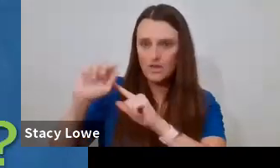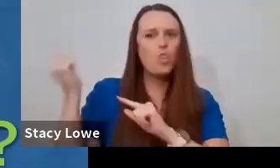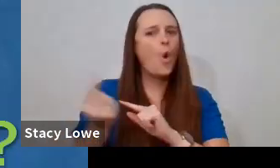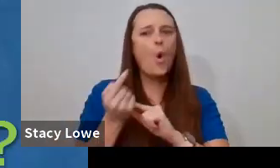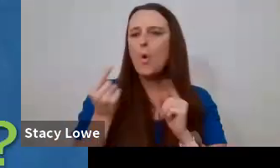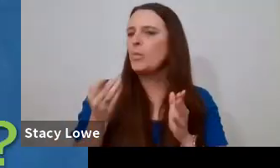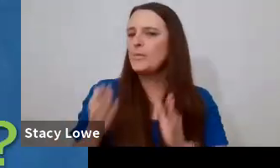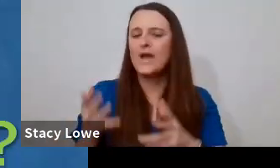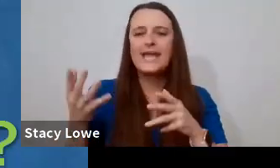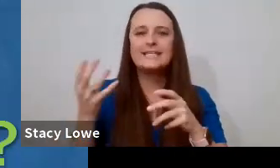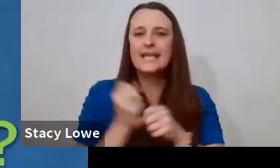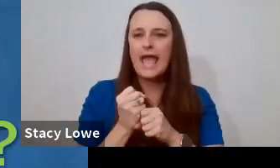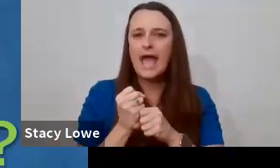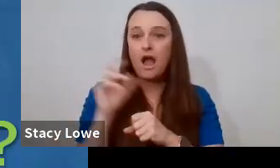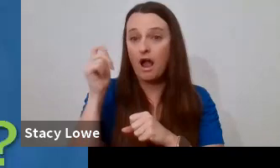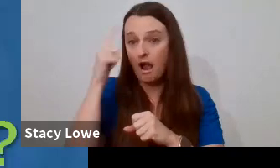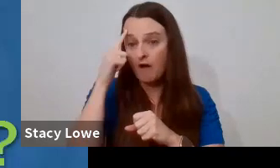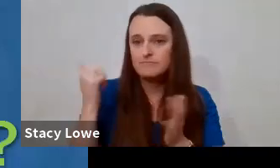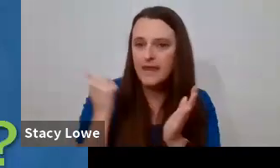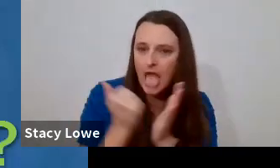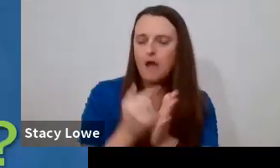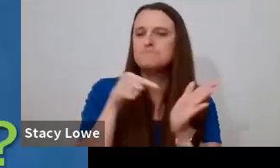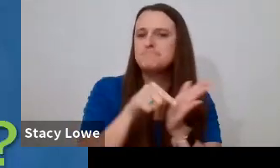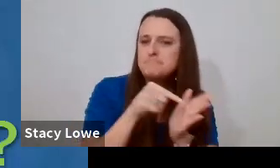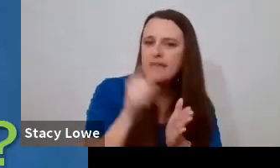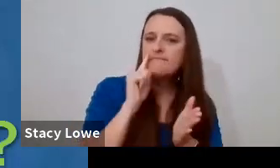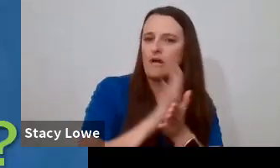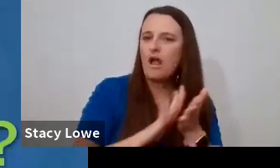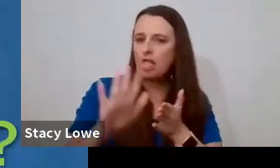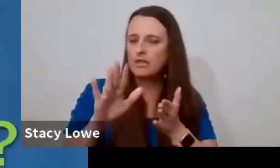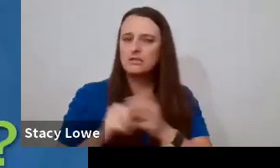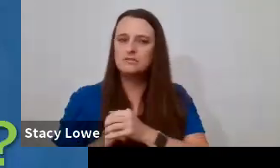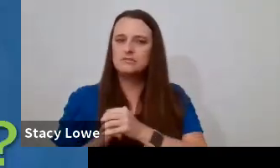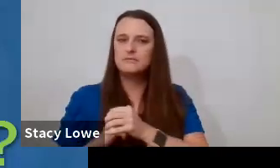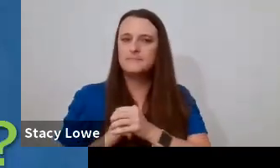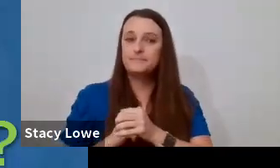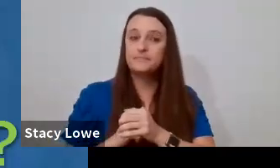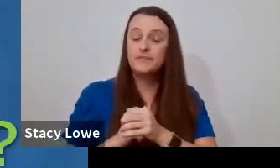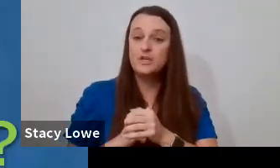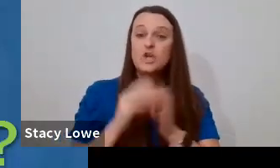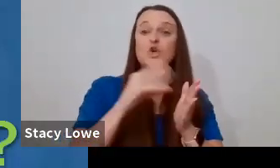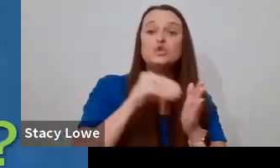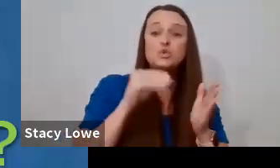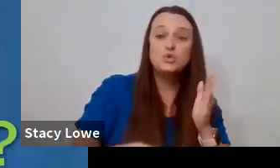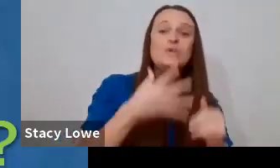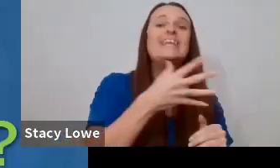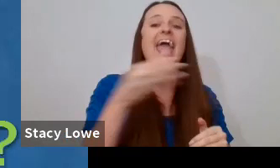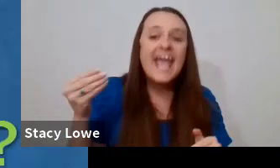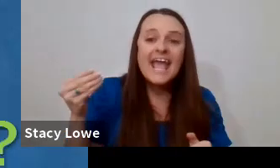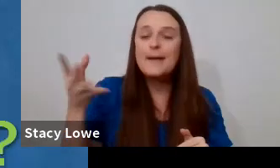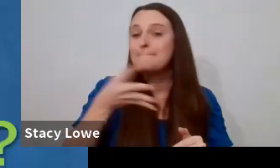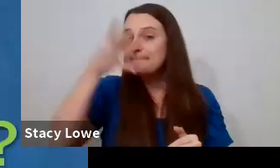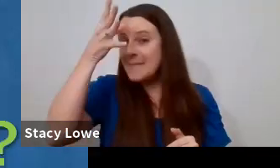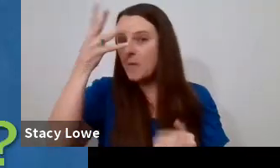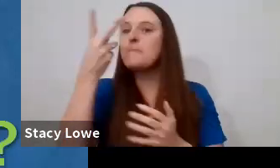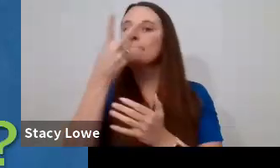and institutional assistance to pay college costs. Both the student and a parent